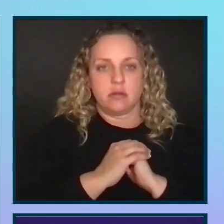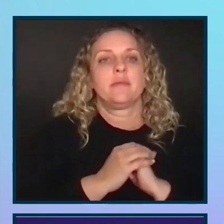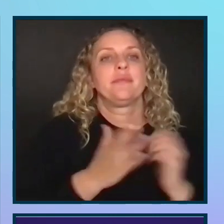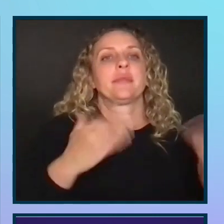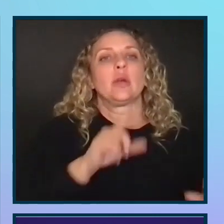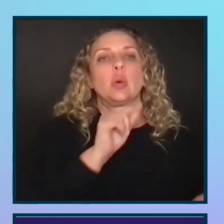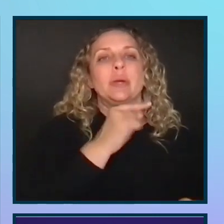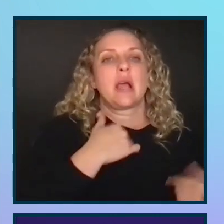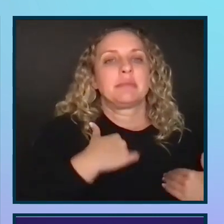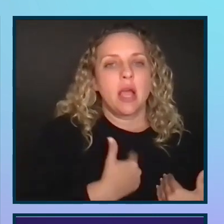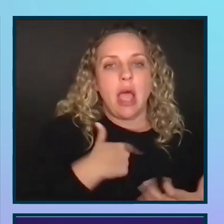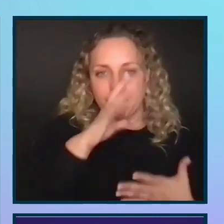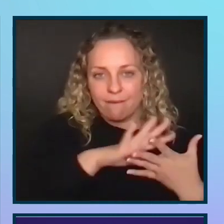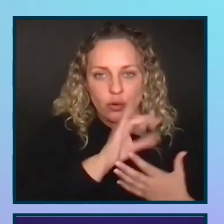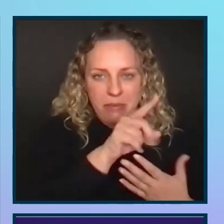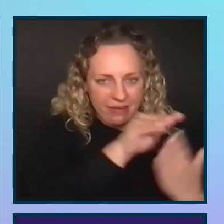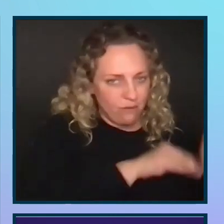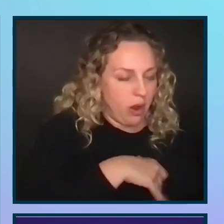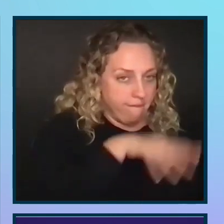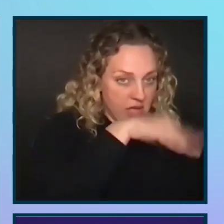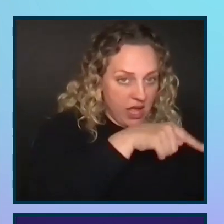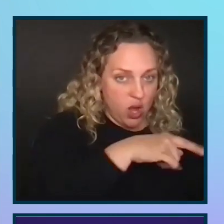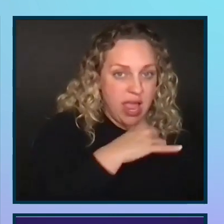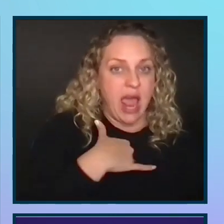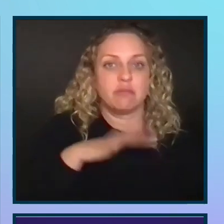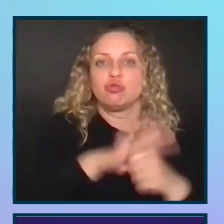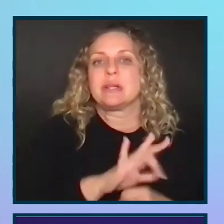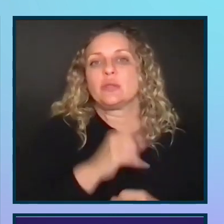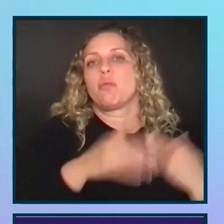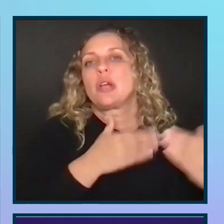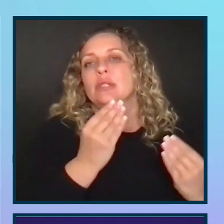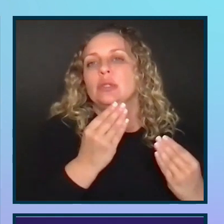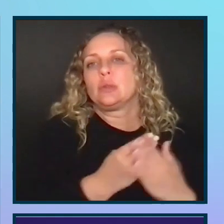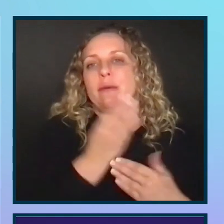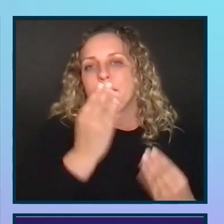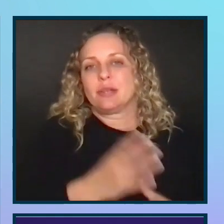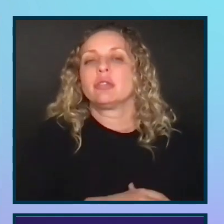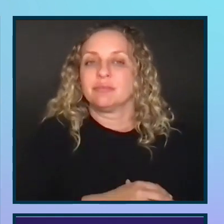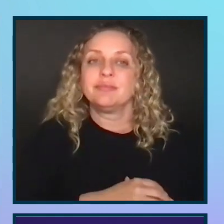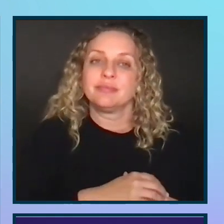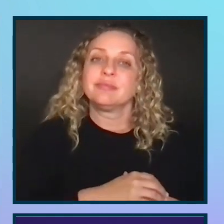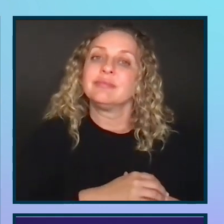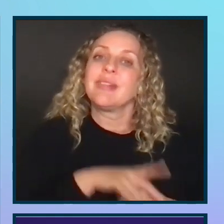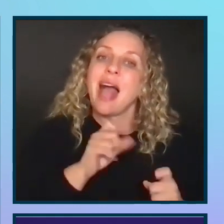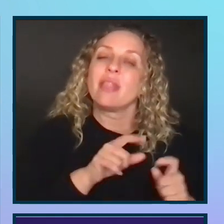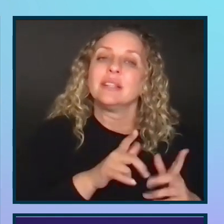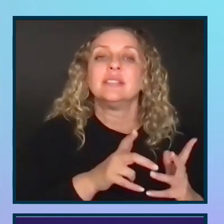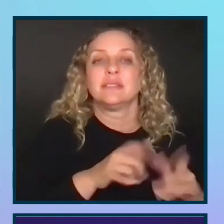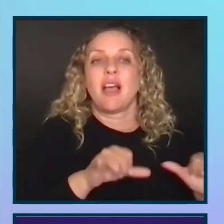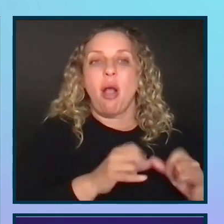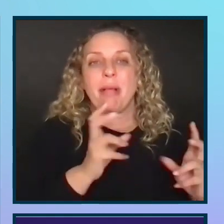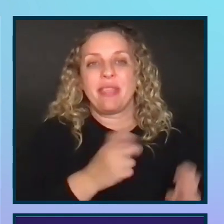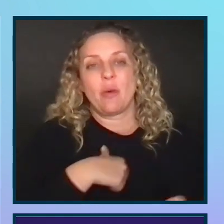says, I'm tired, I'm confused by this form I have to fill out, and I'm too stressed to process new information. And this is a common theme that